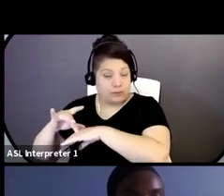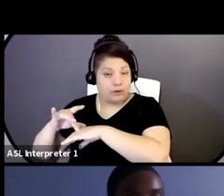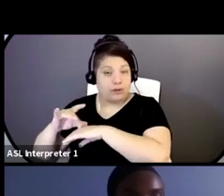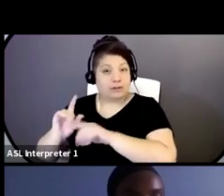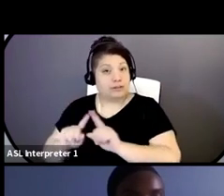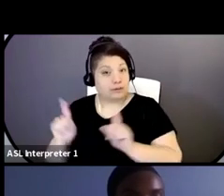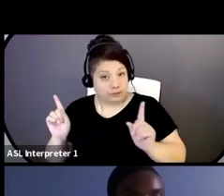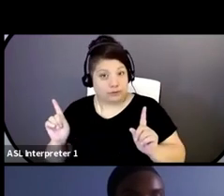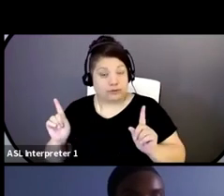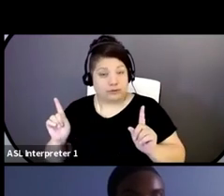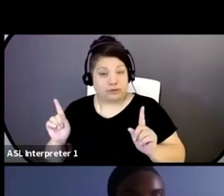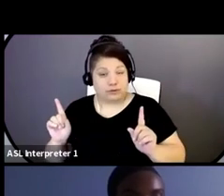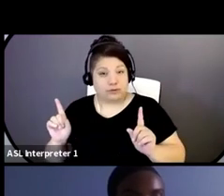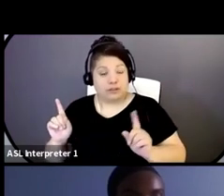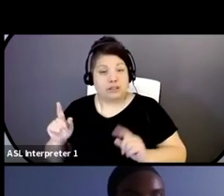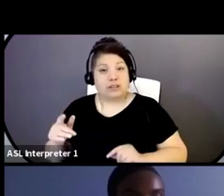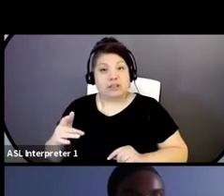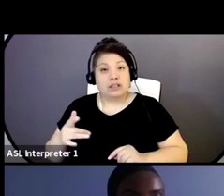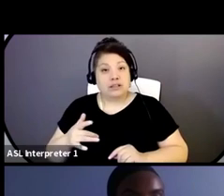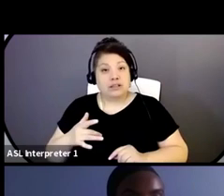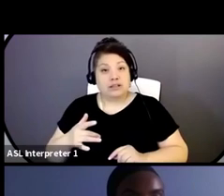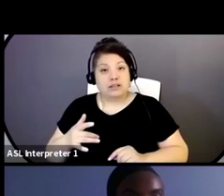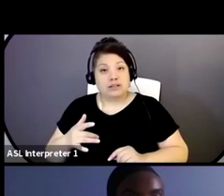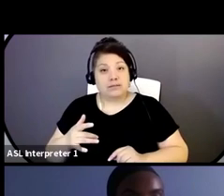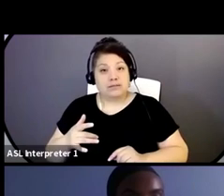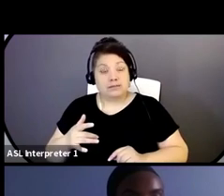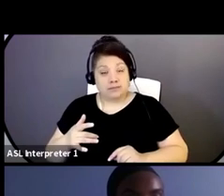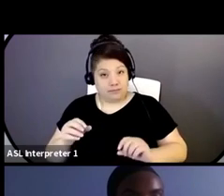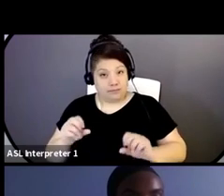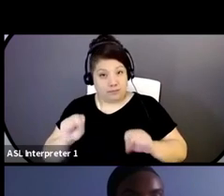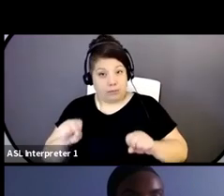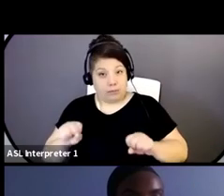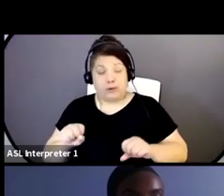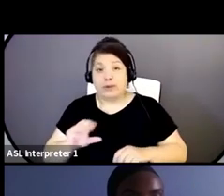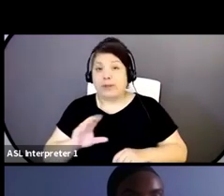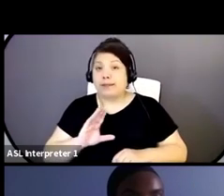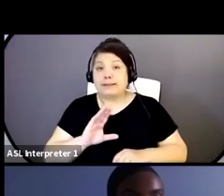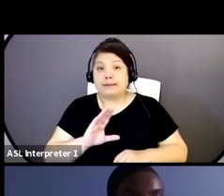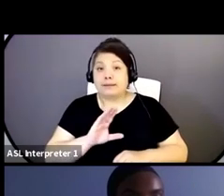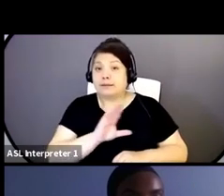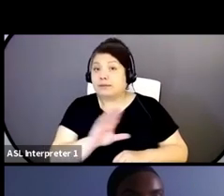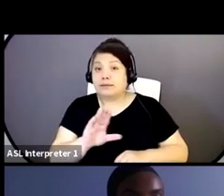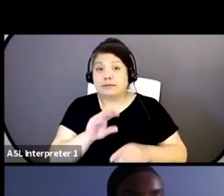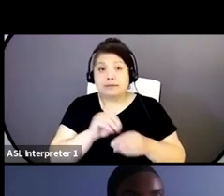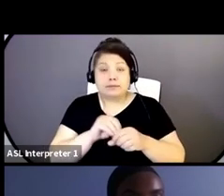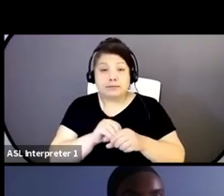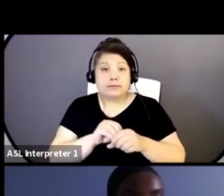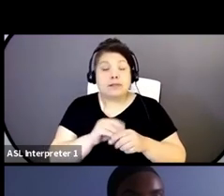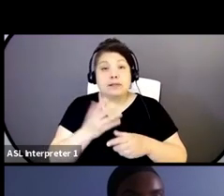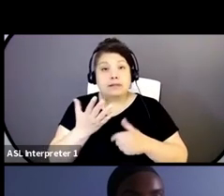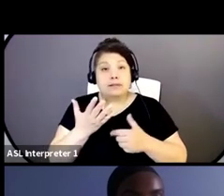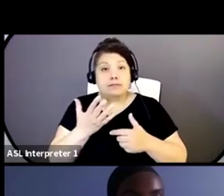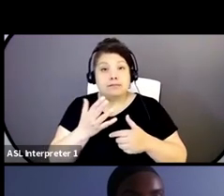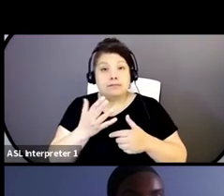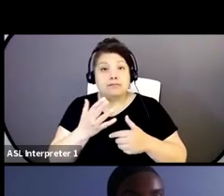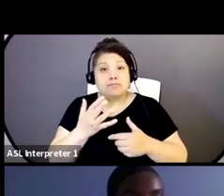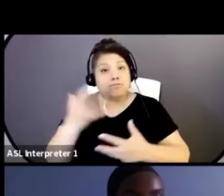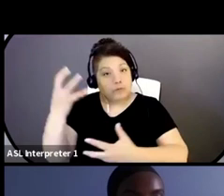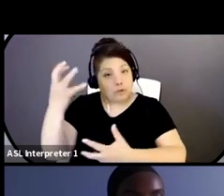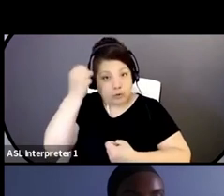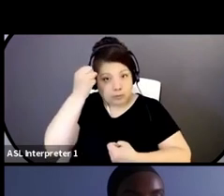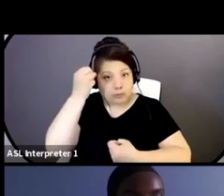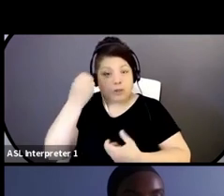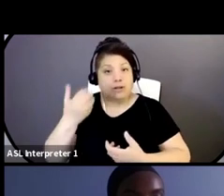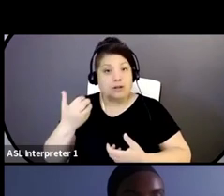you know, that's not something that can be like all these constructs of the settler colonial countries. These illegal